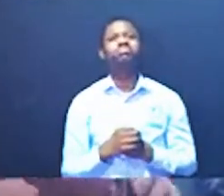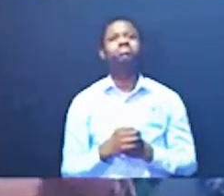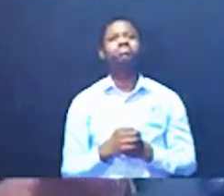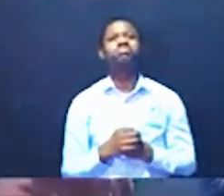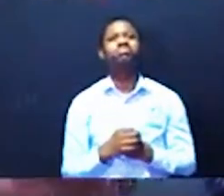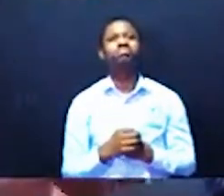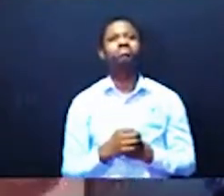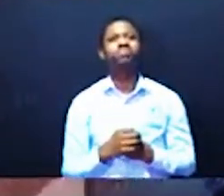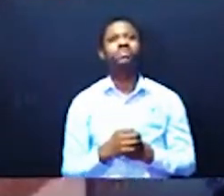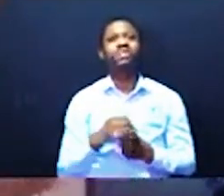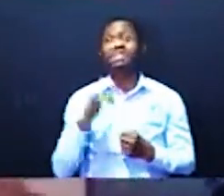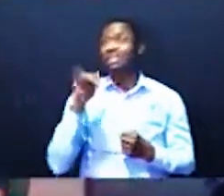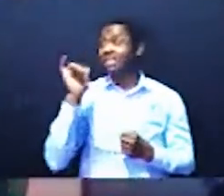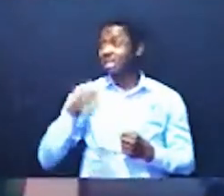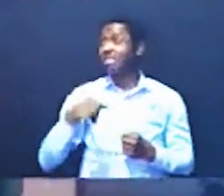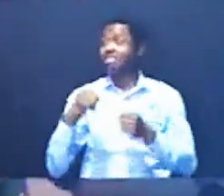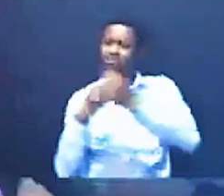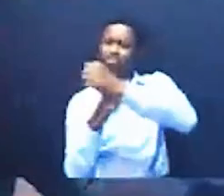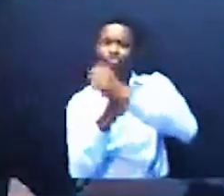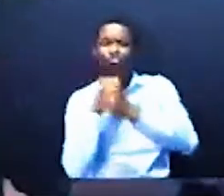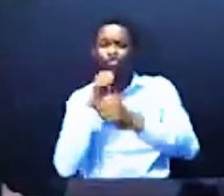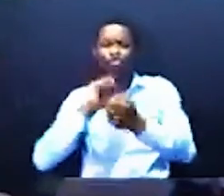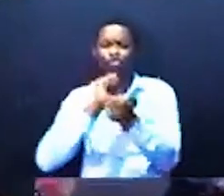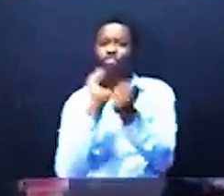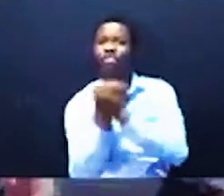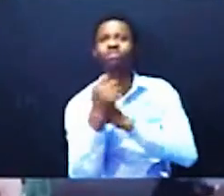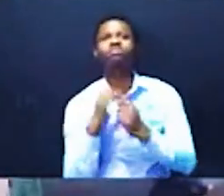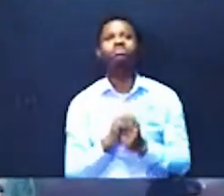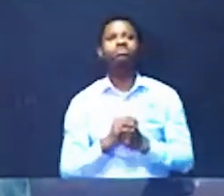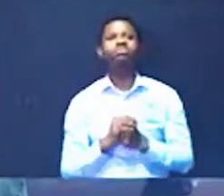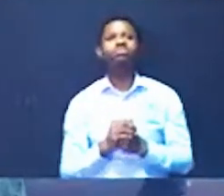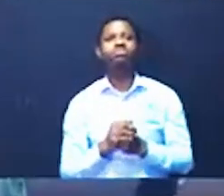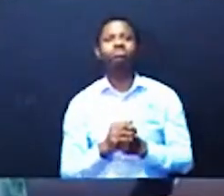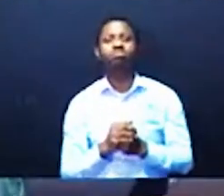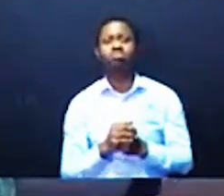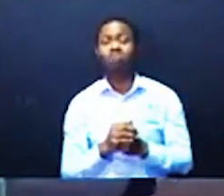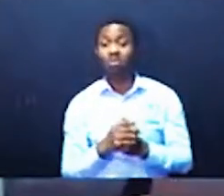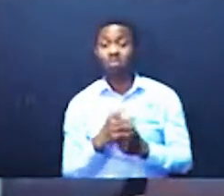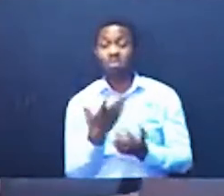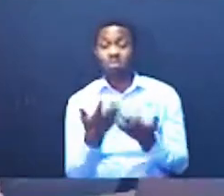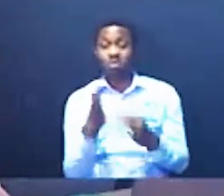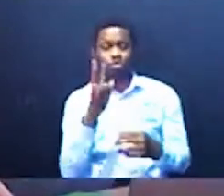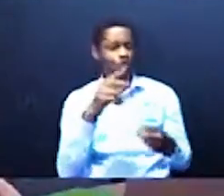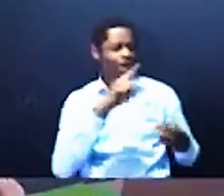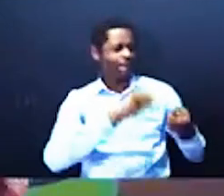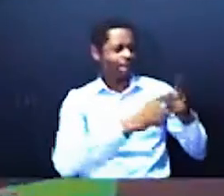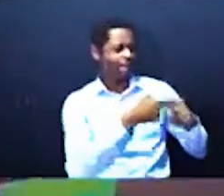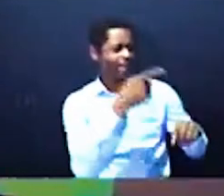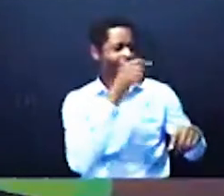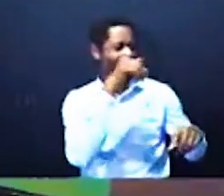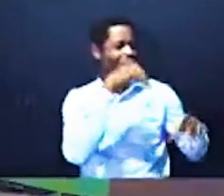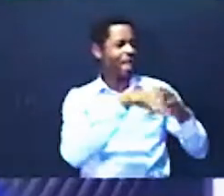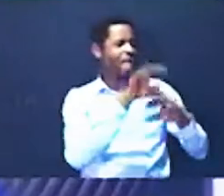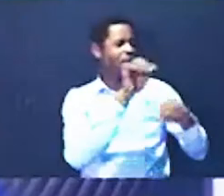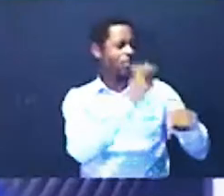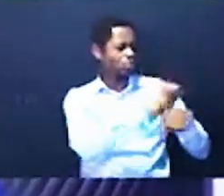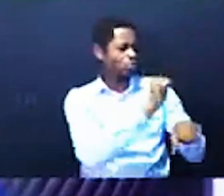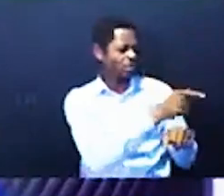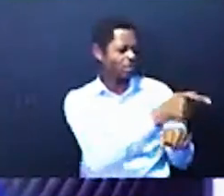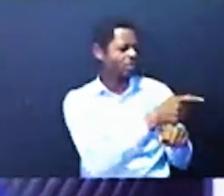foundation does not change. Your colleague is acrimonious, very malicious.